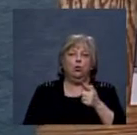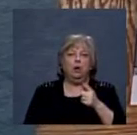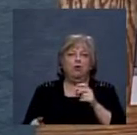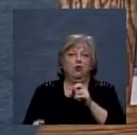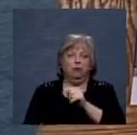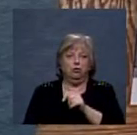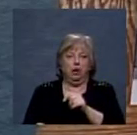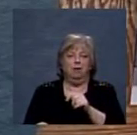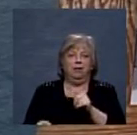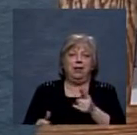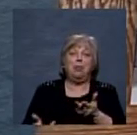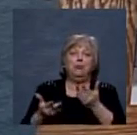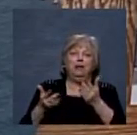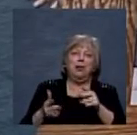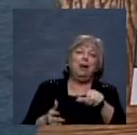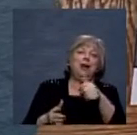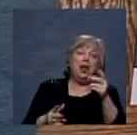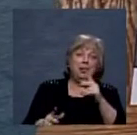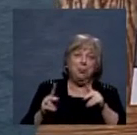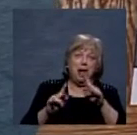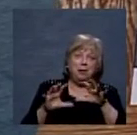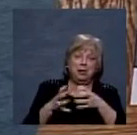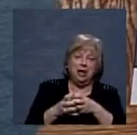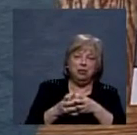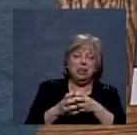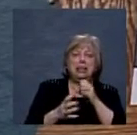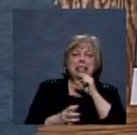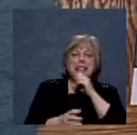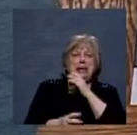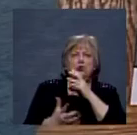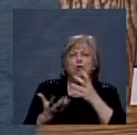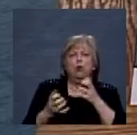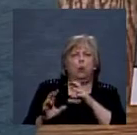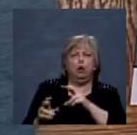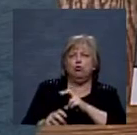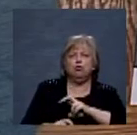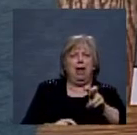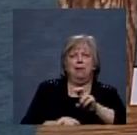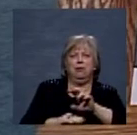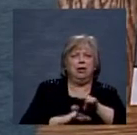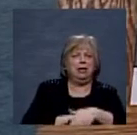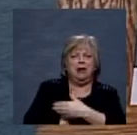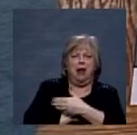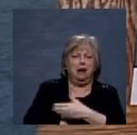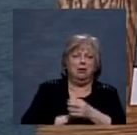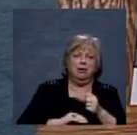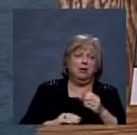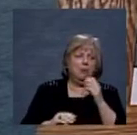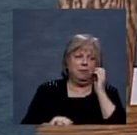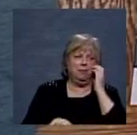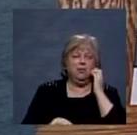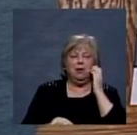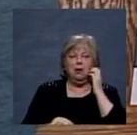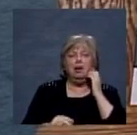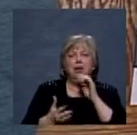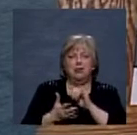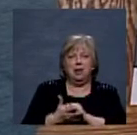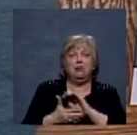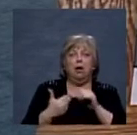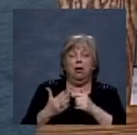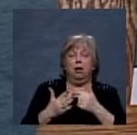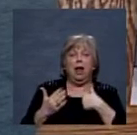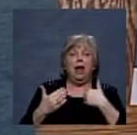up another population, our seniors. Seniors don't want to travel that time, especially when it gets dark early. So that's all that